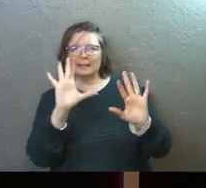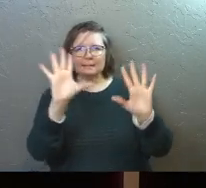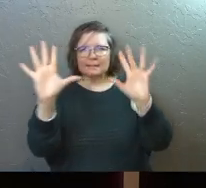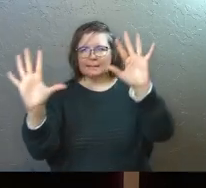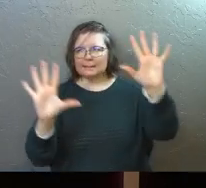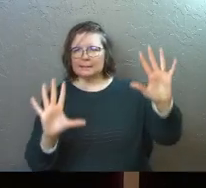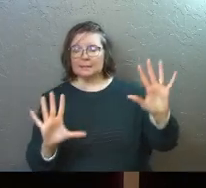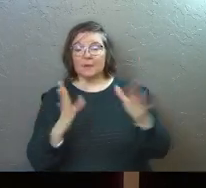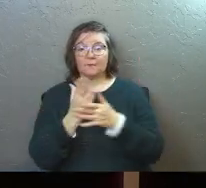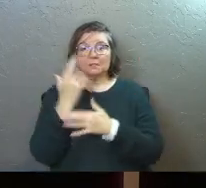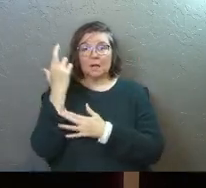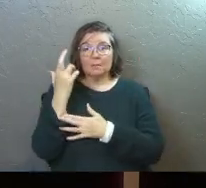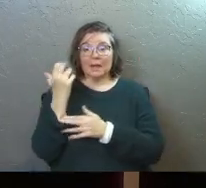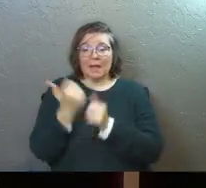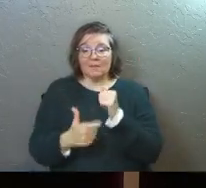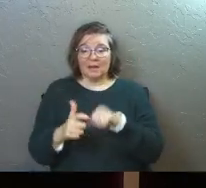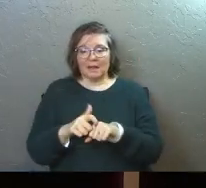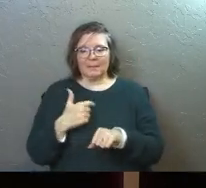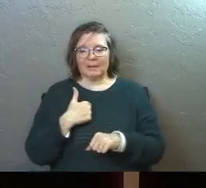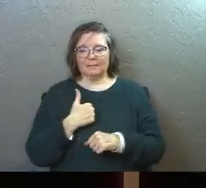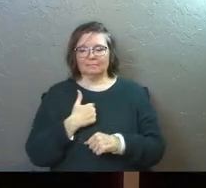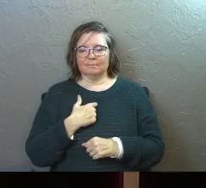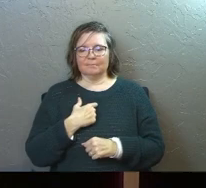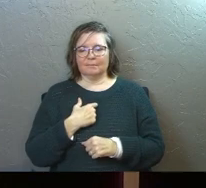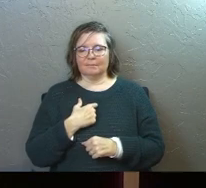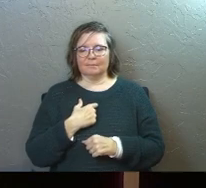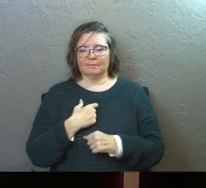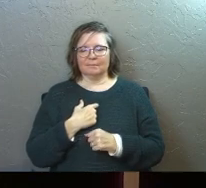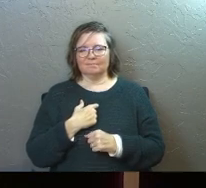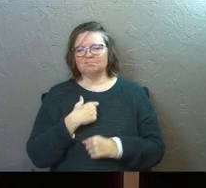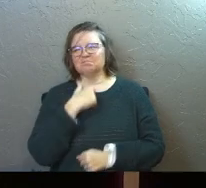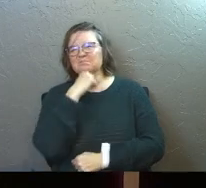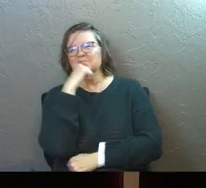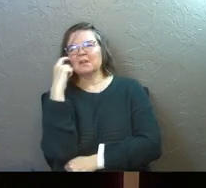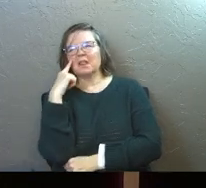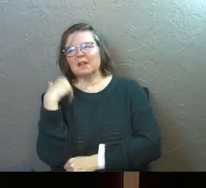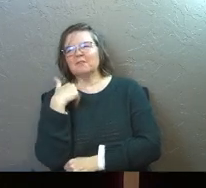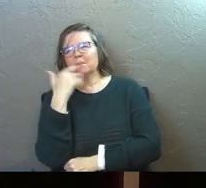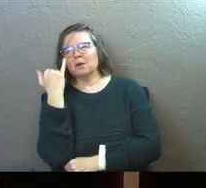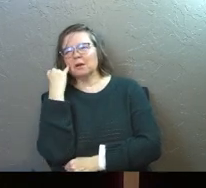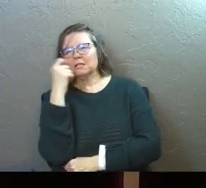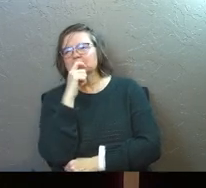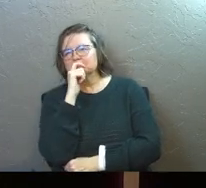going to do. And for some reason, every time, I'm always like, I think I have a better idea.